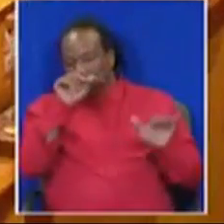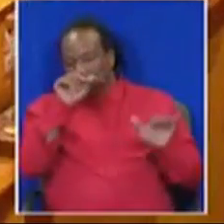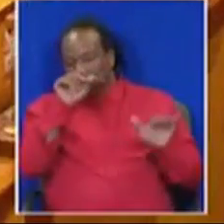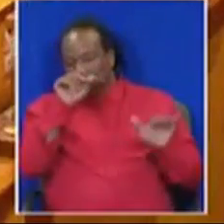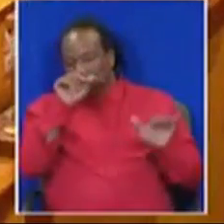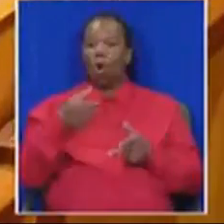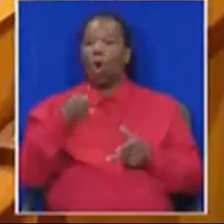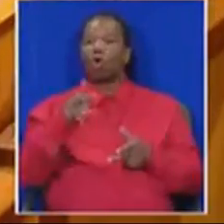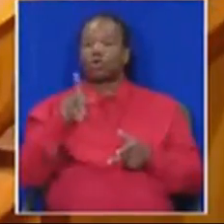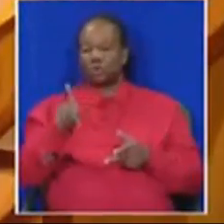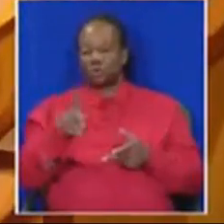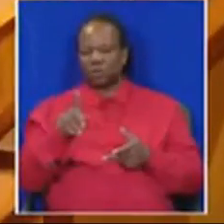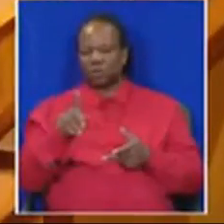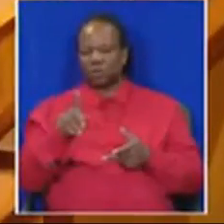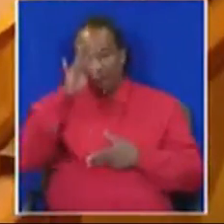them